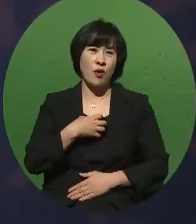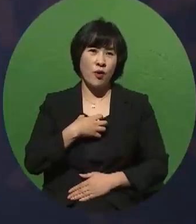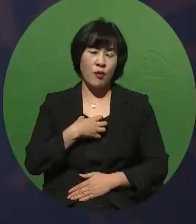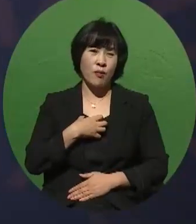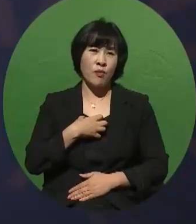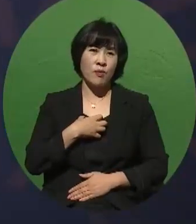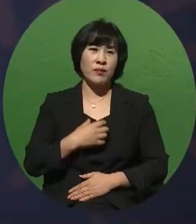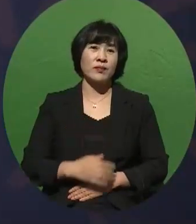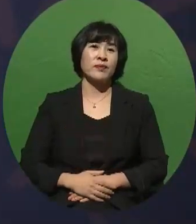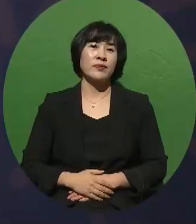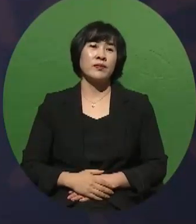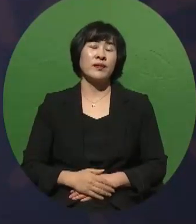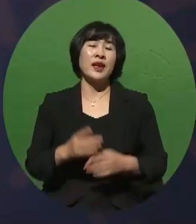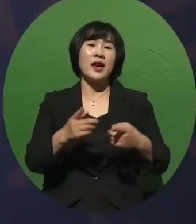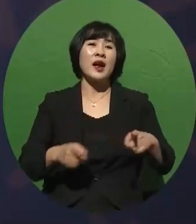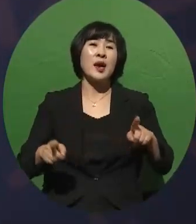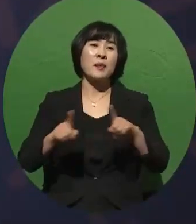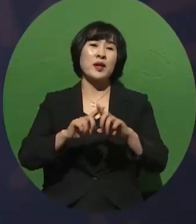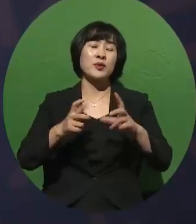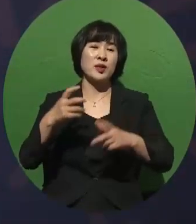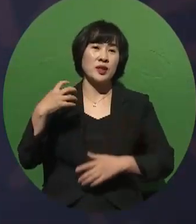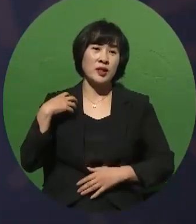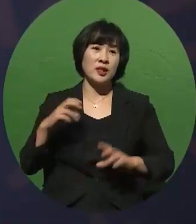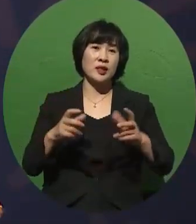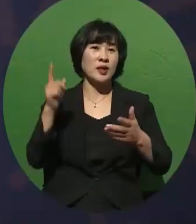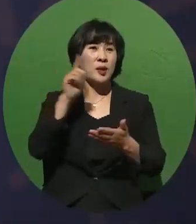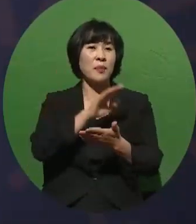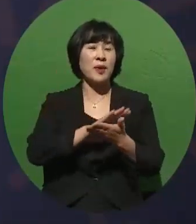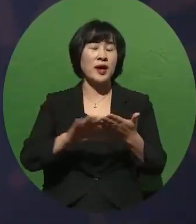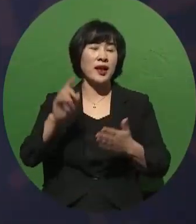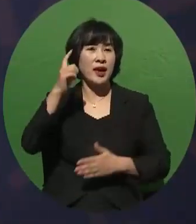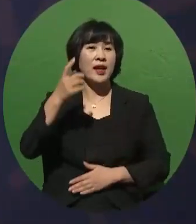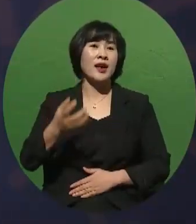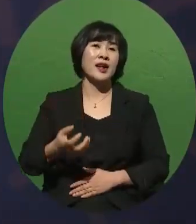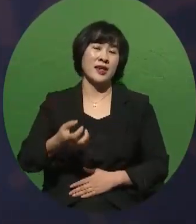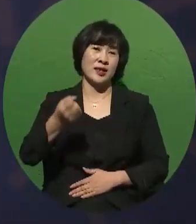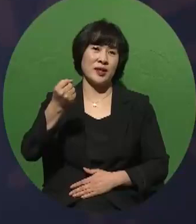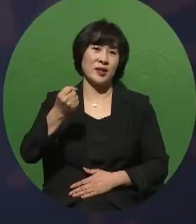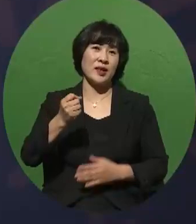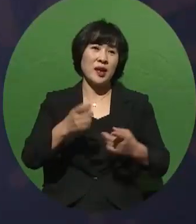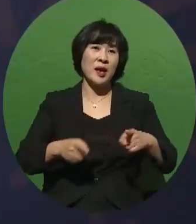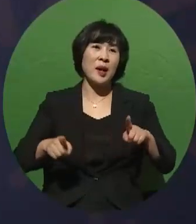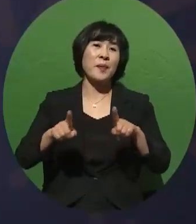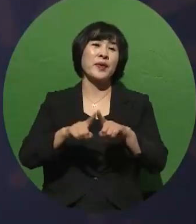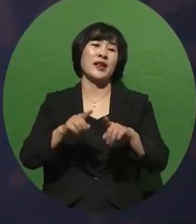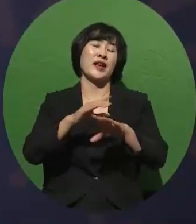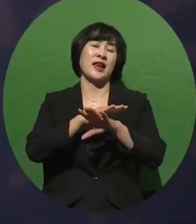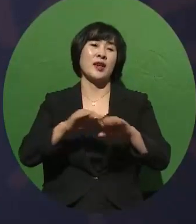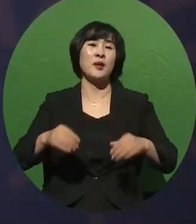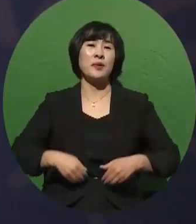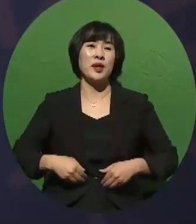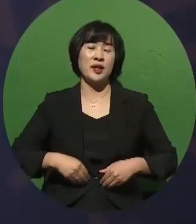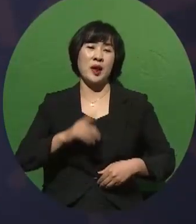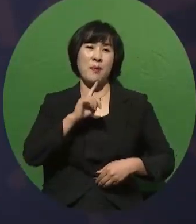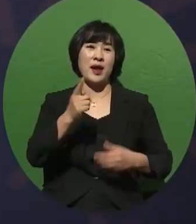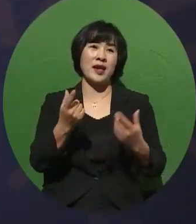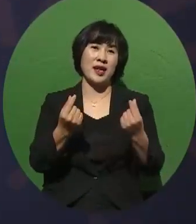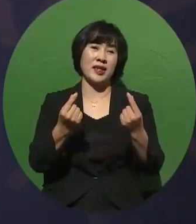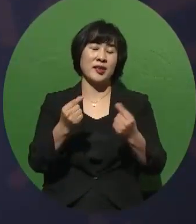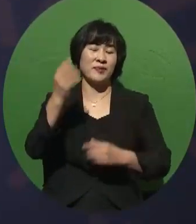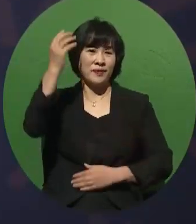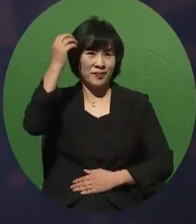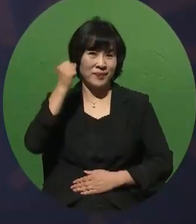the global crisis that humanity faces and that we need to have global responsibility and global peace in order to